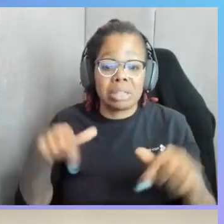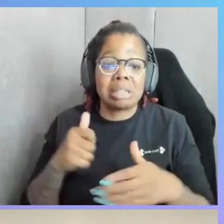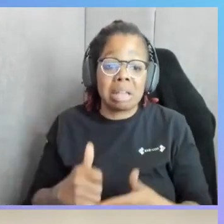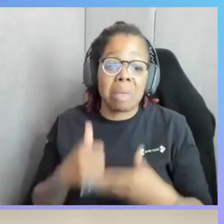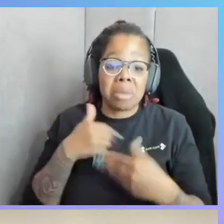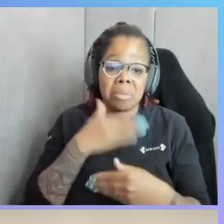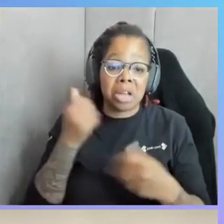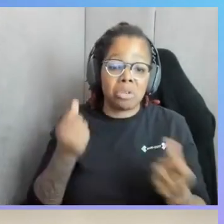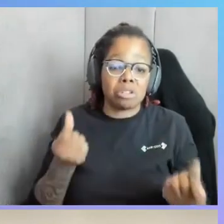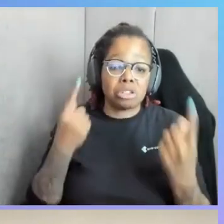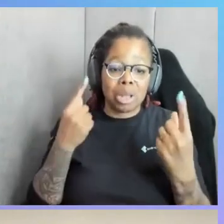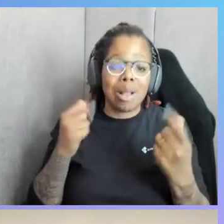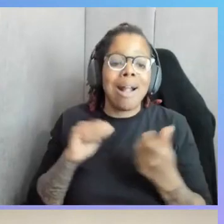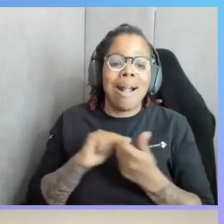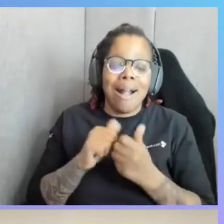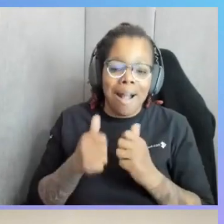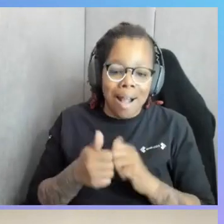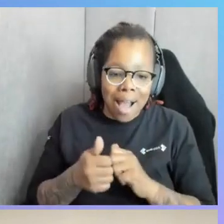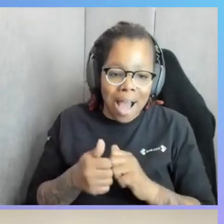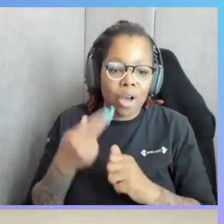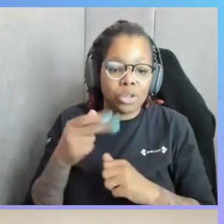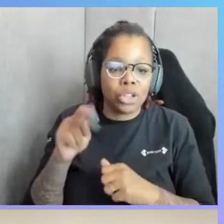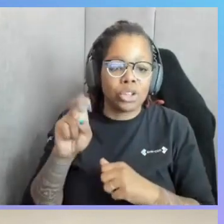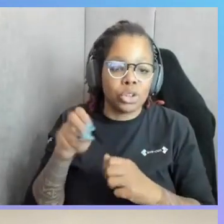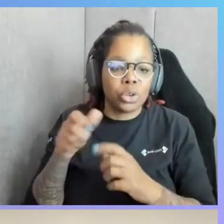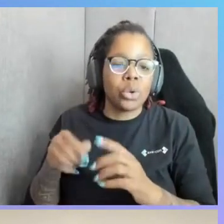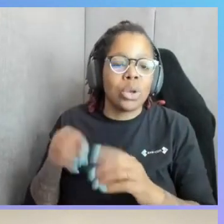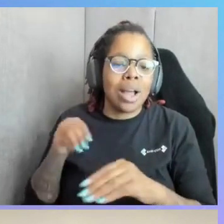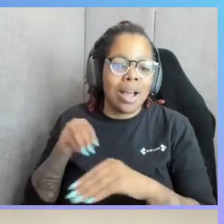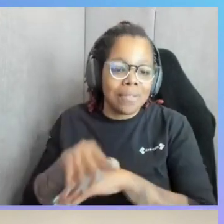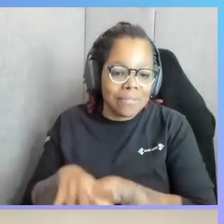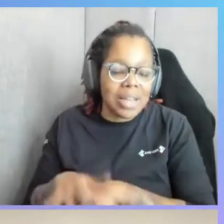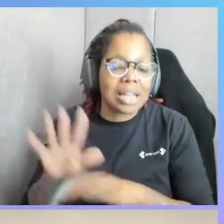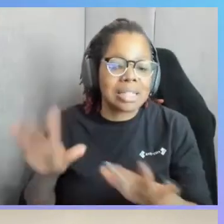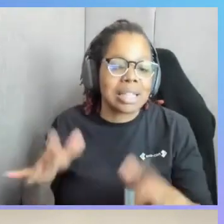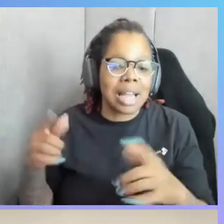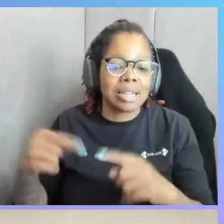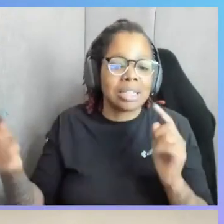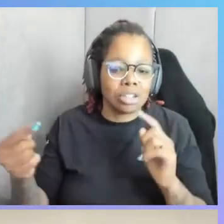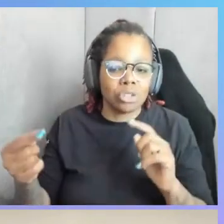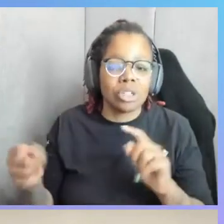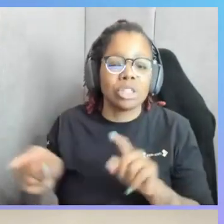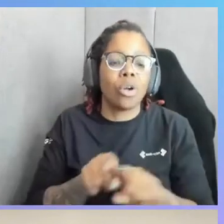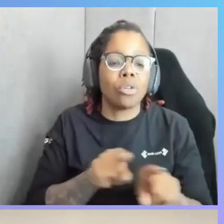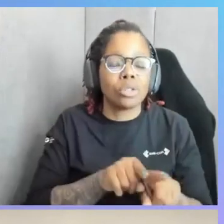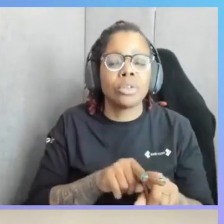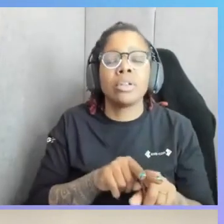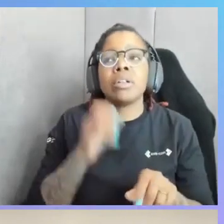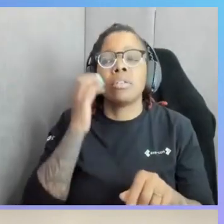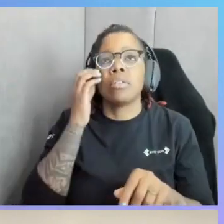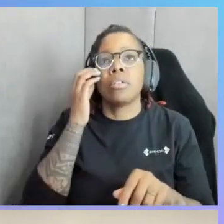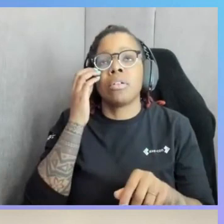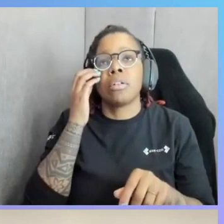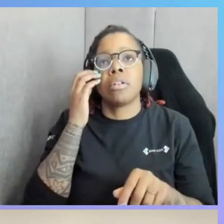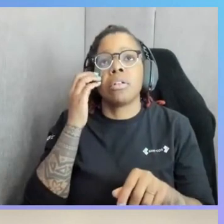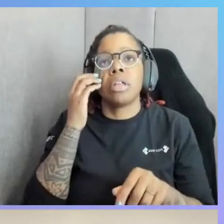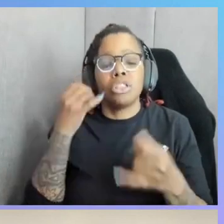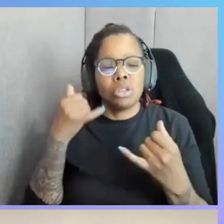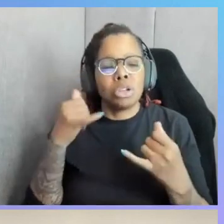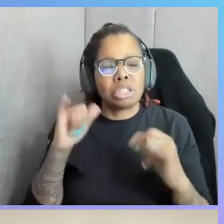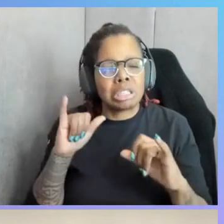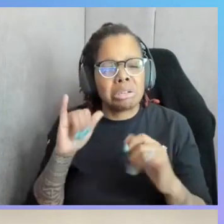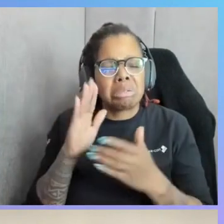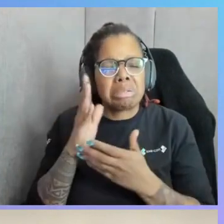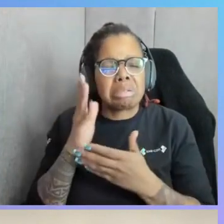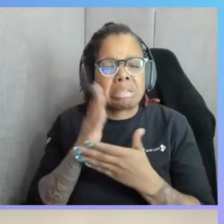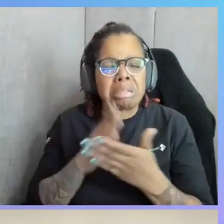better understand how the hue affects lightness contrast. And while there is still nuance between the